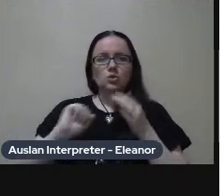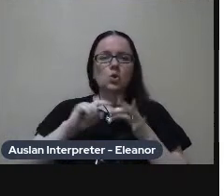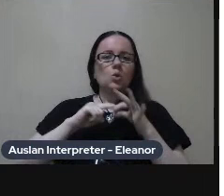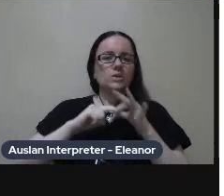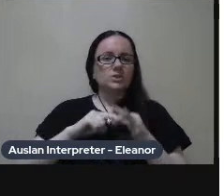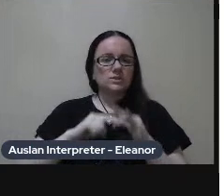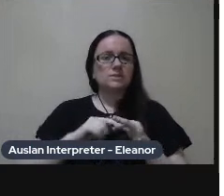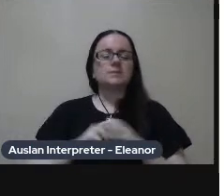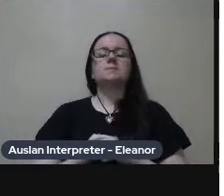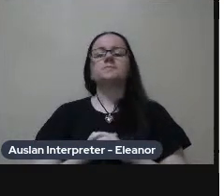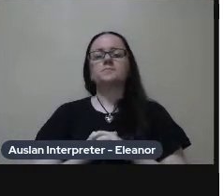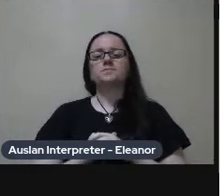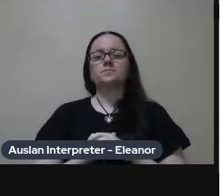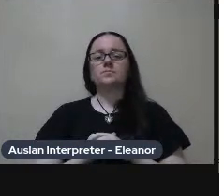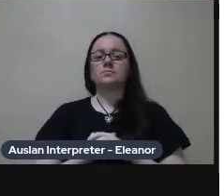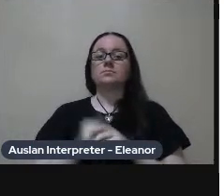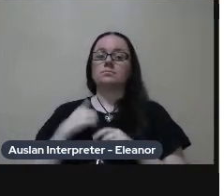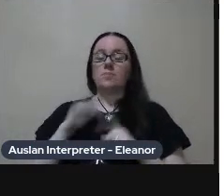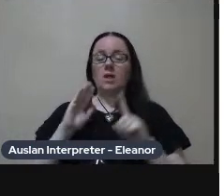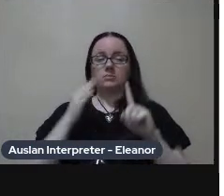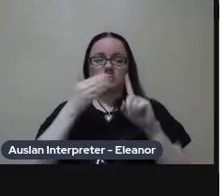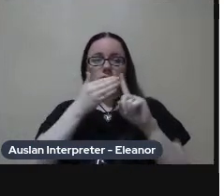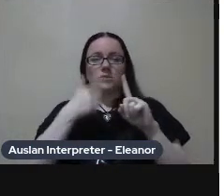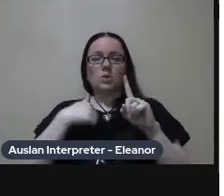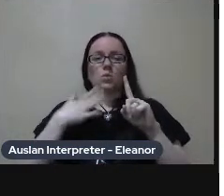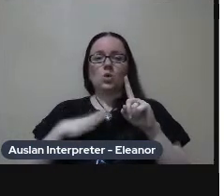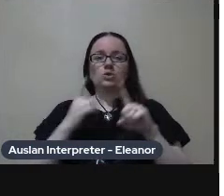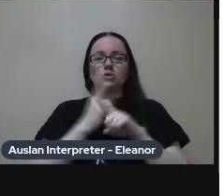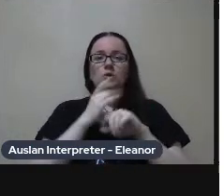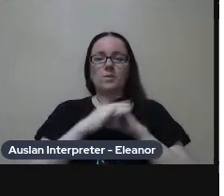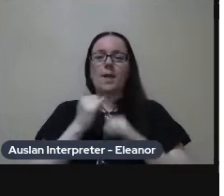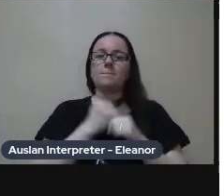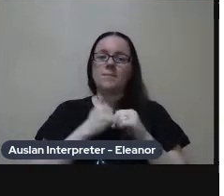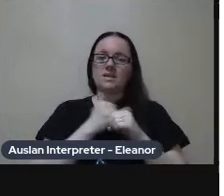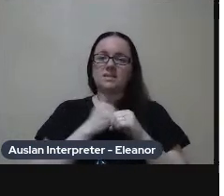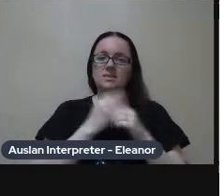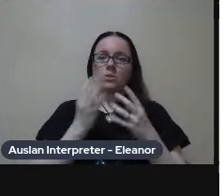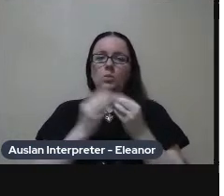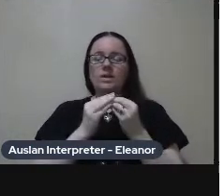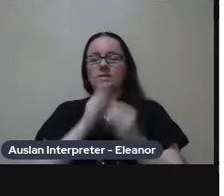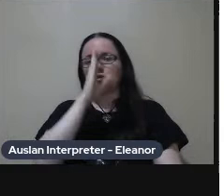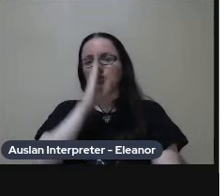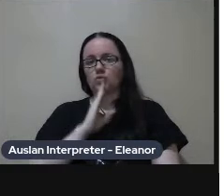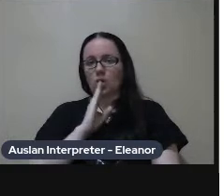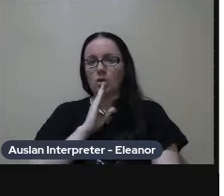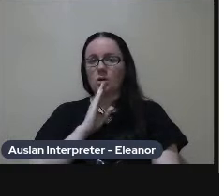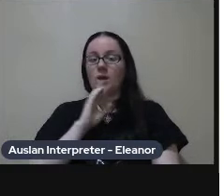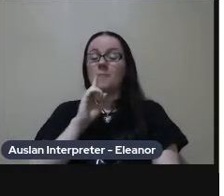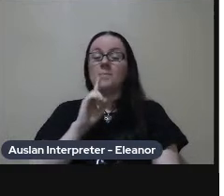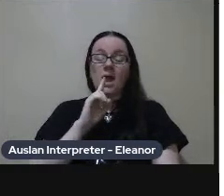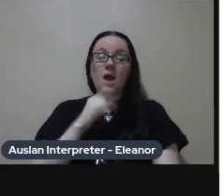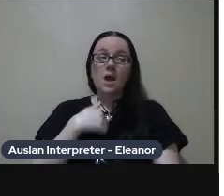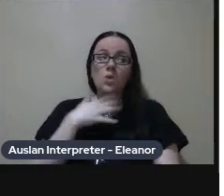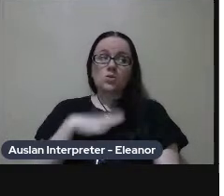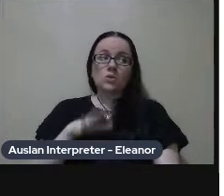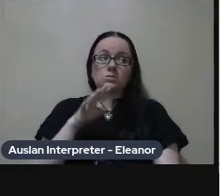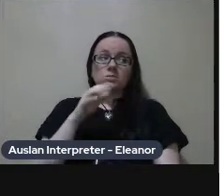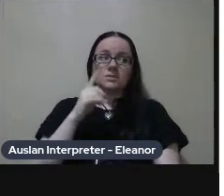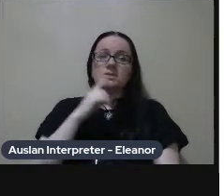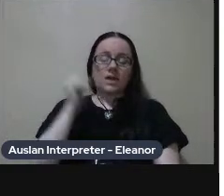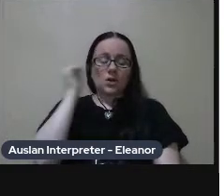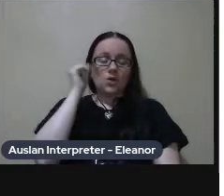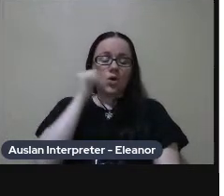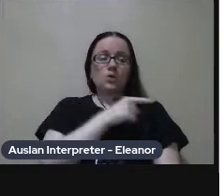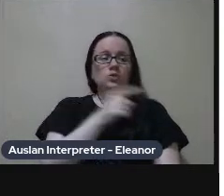Now, my mission is to talk about medicines in stroke today, but I will say up front, many of you will be taking medicines. It's not going to